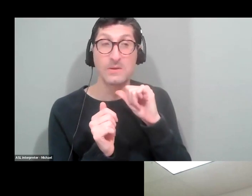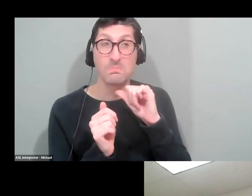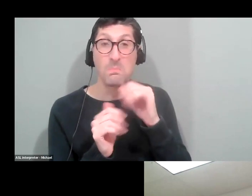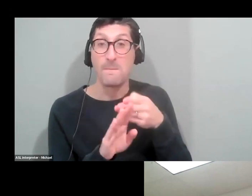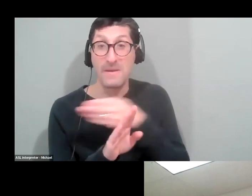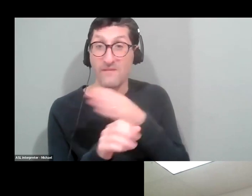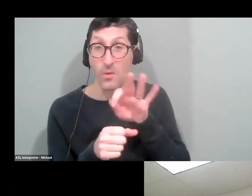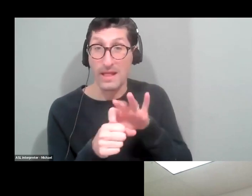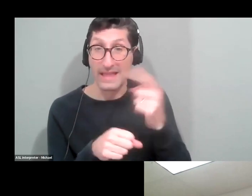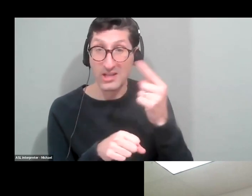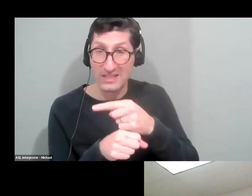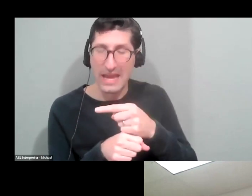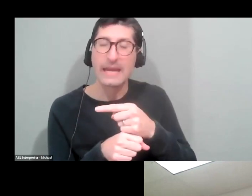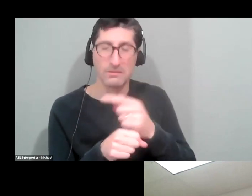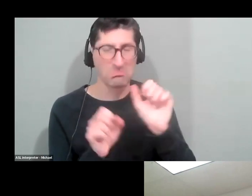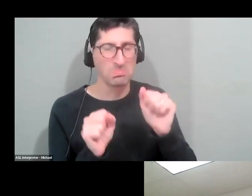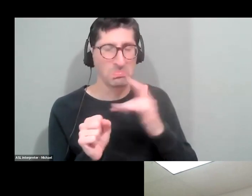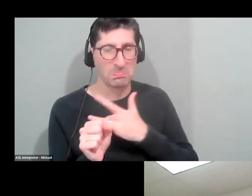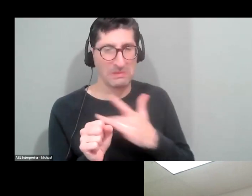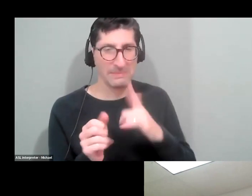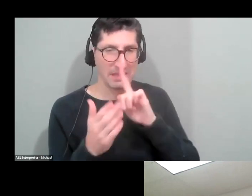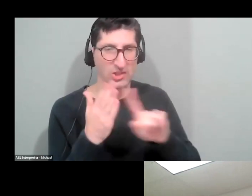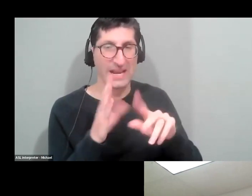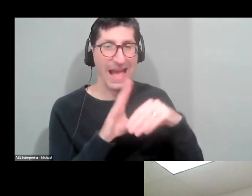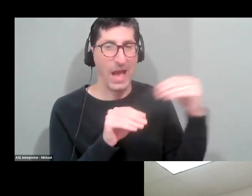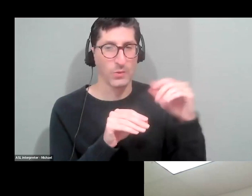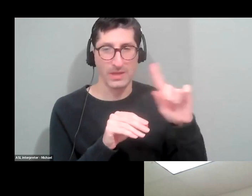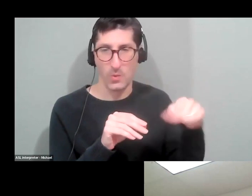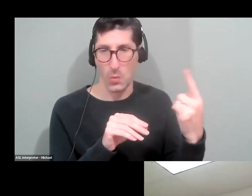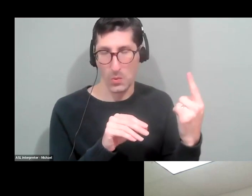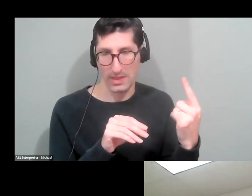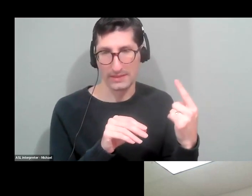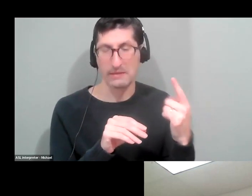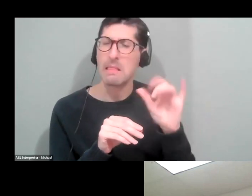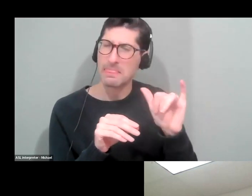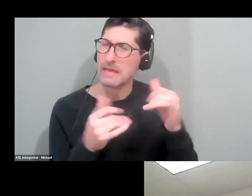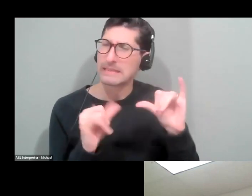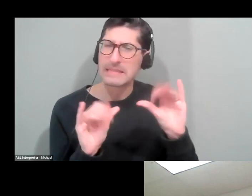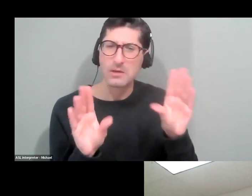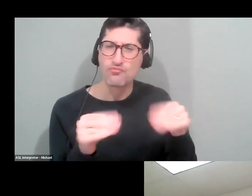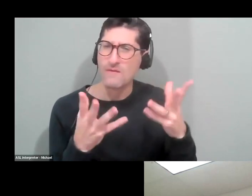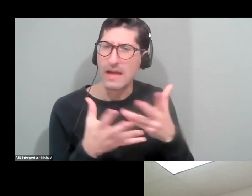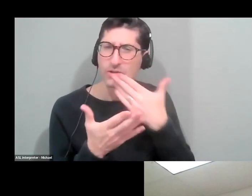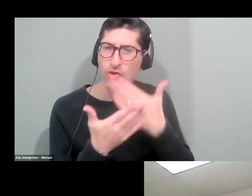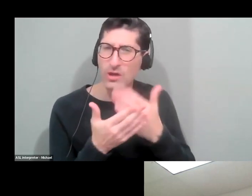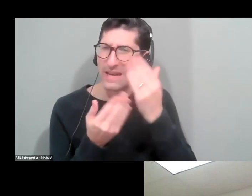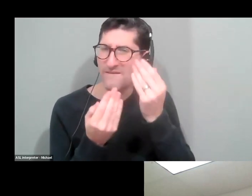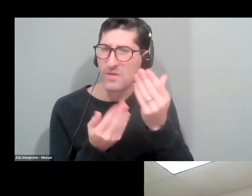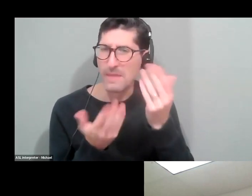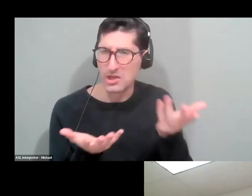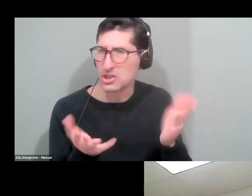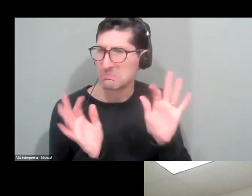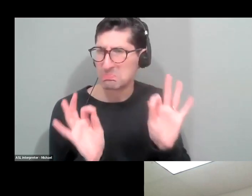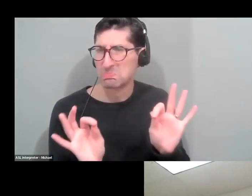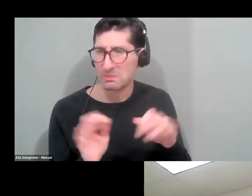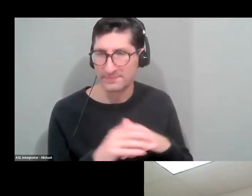information for anything else. In terms of that survey, since there is a lot of information on it, and some of it might not always be